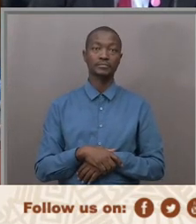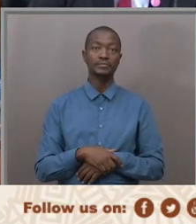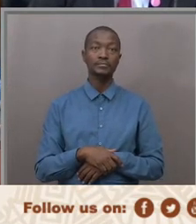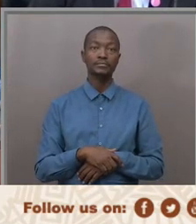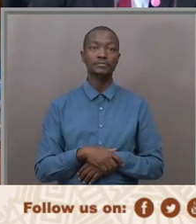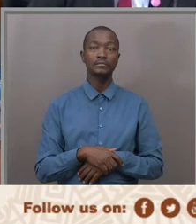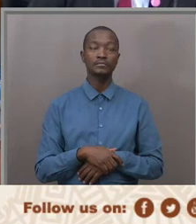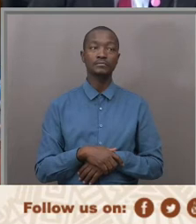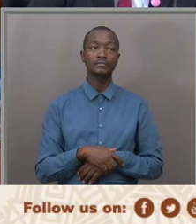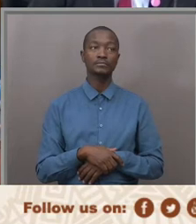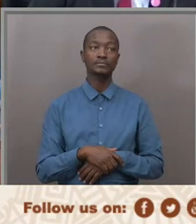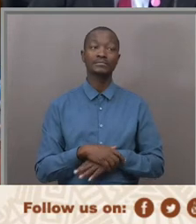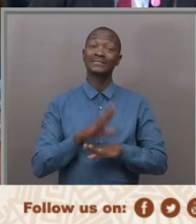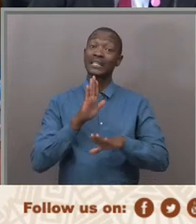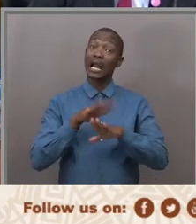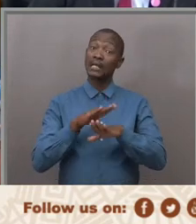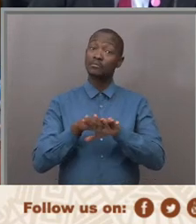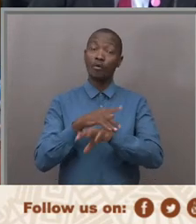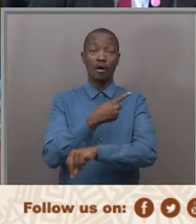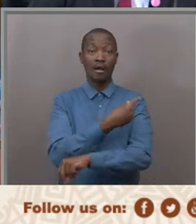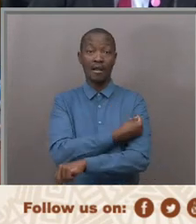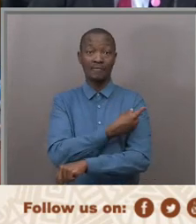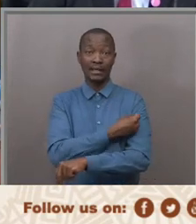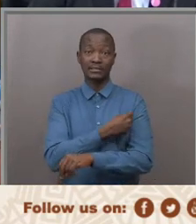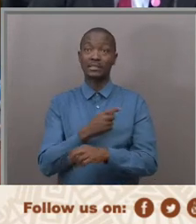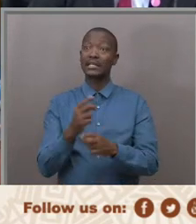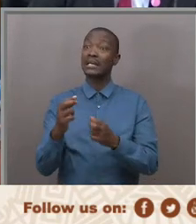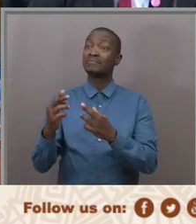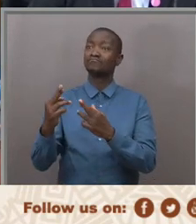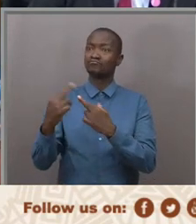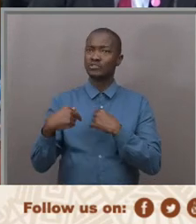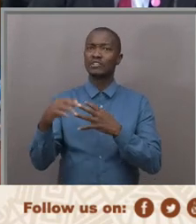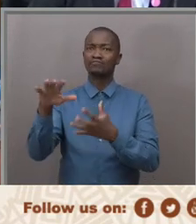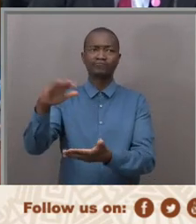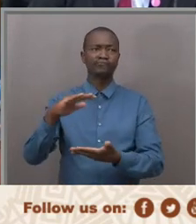As more vaccine doses arrive, we want to reach